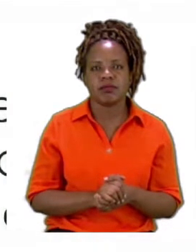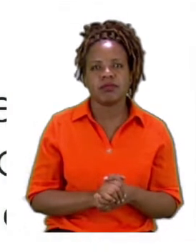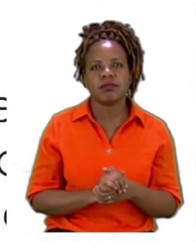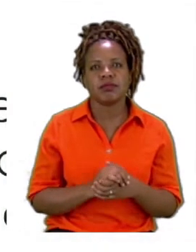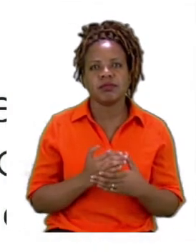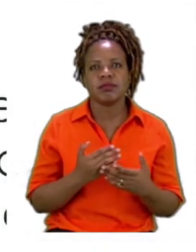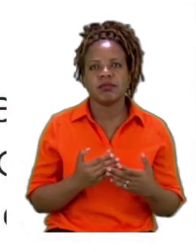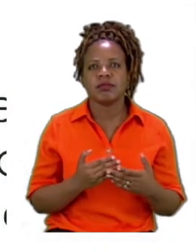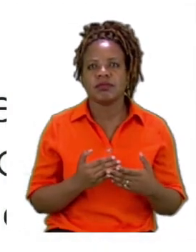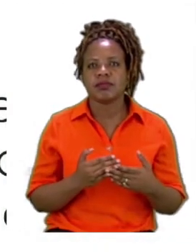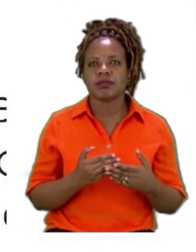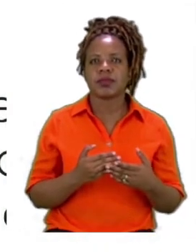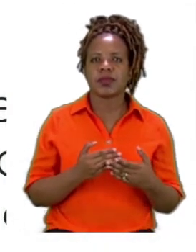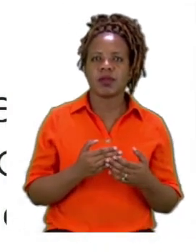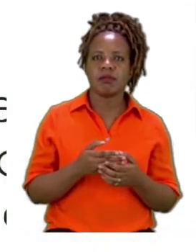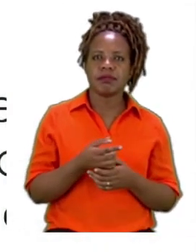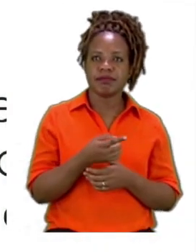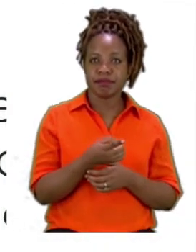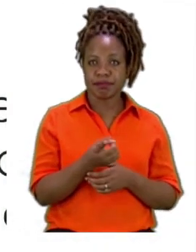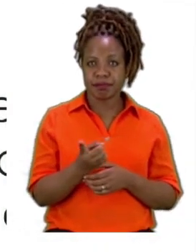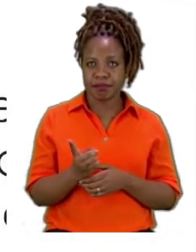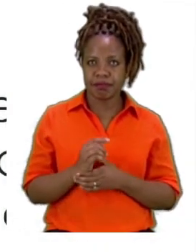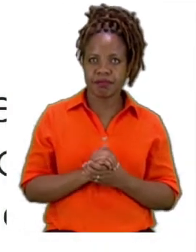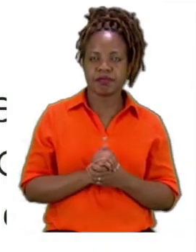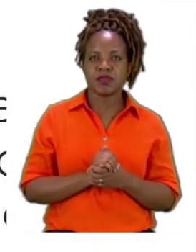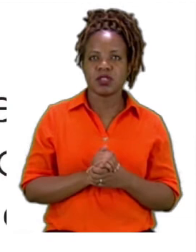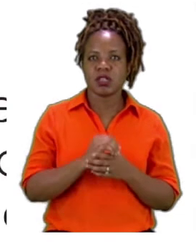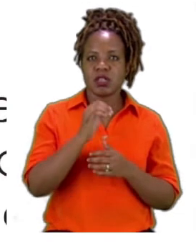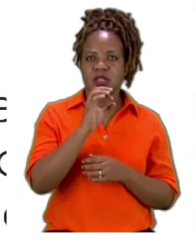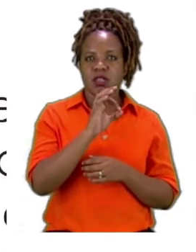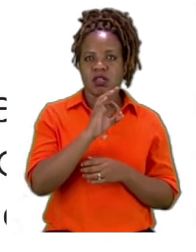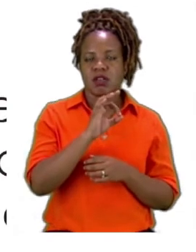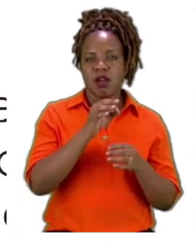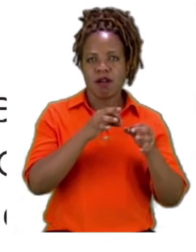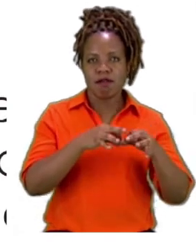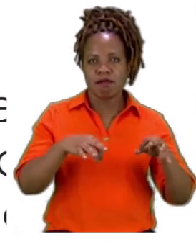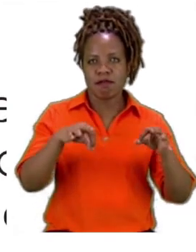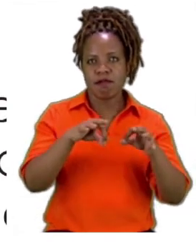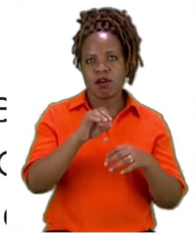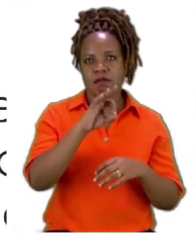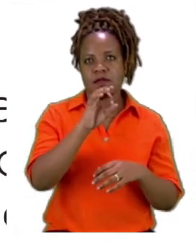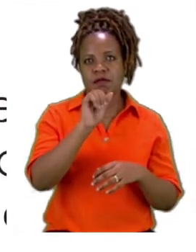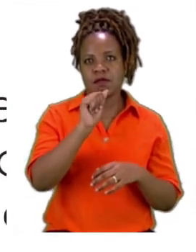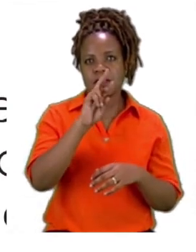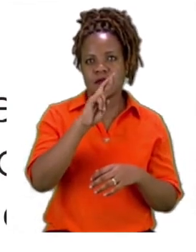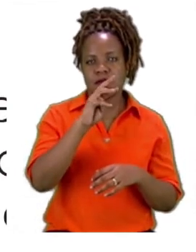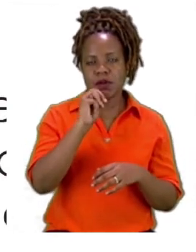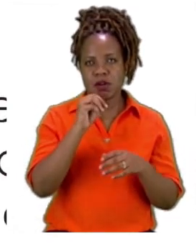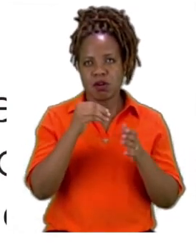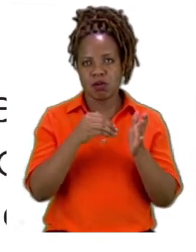next sentence is going to start with the word they, because that is where we left off. So we're going to